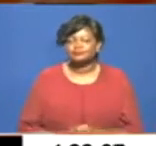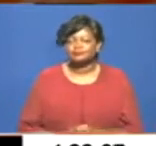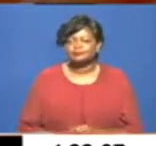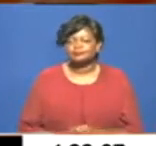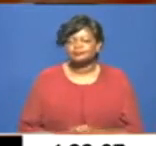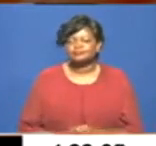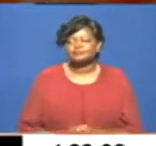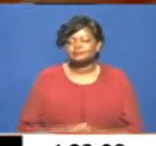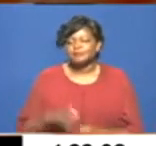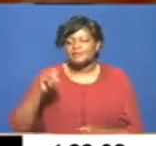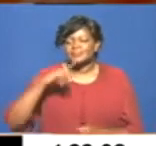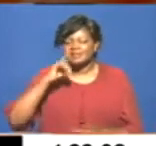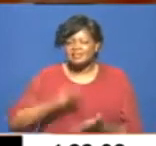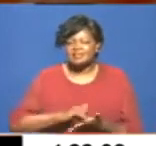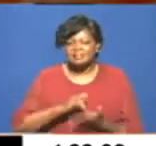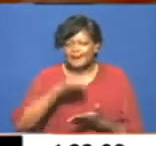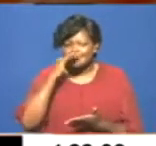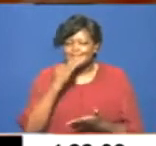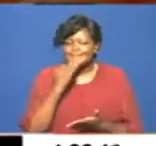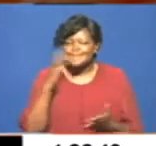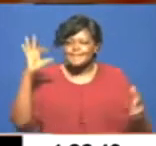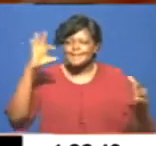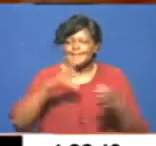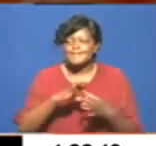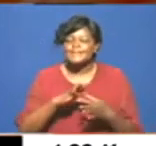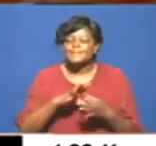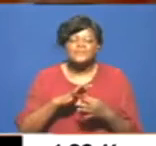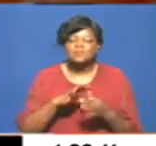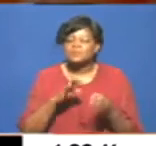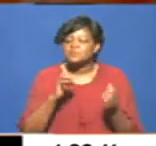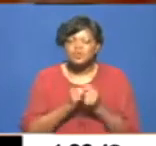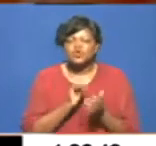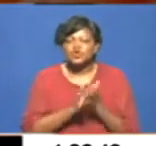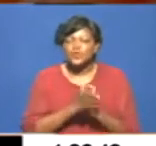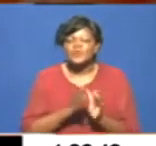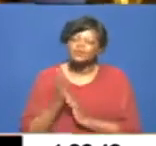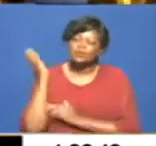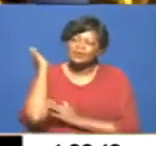Aseka said Mudavadi will instead march on to the ballot as a presidential candidate.